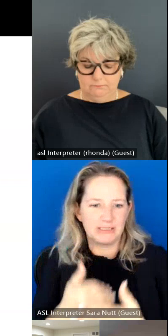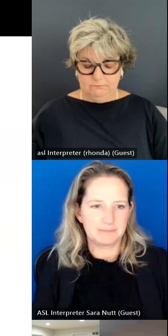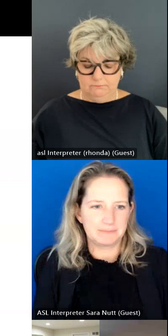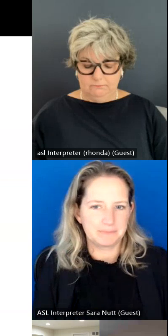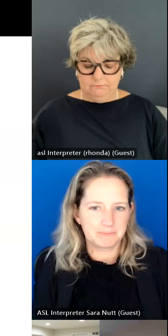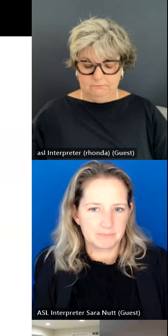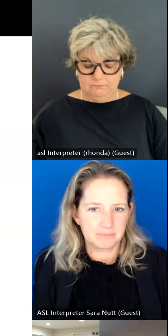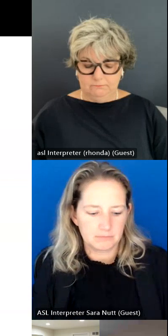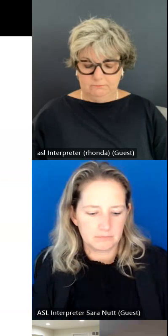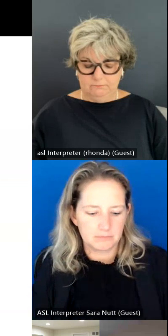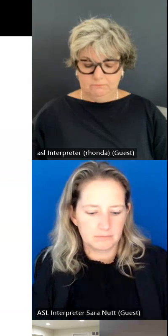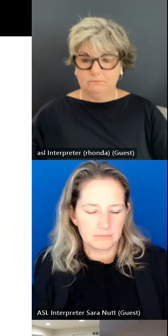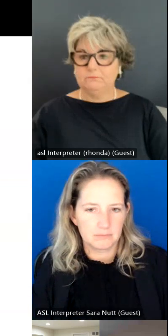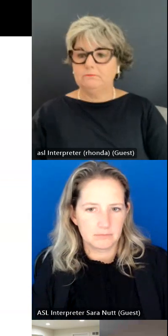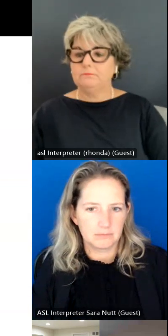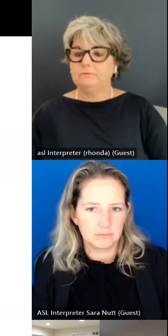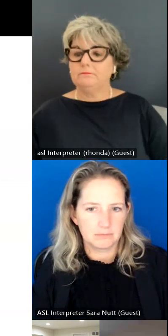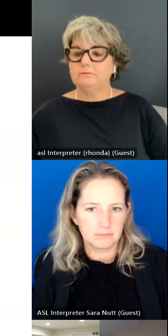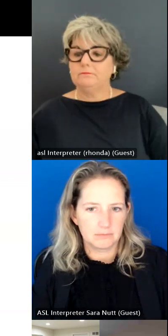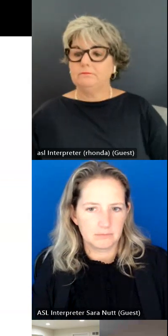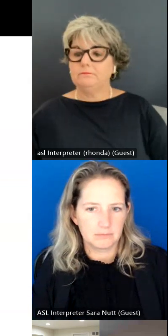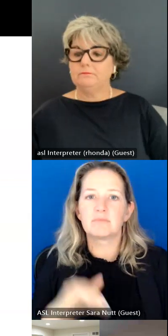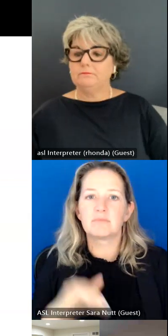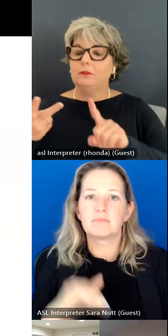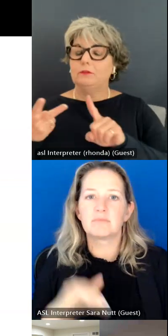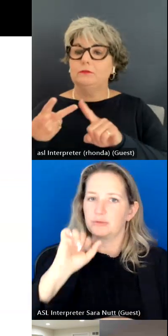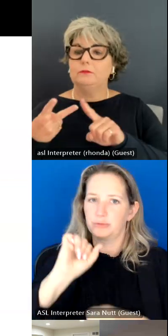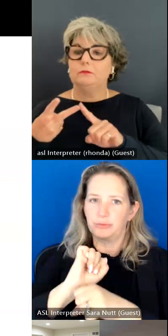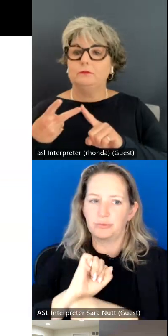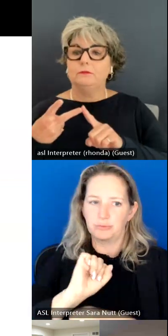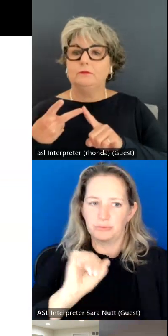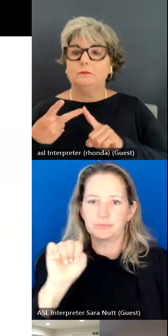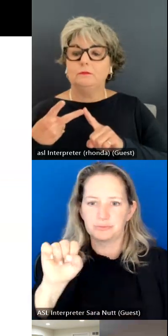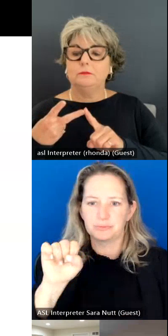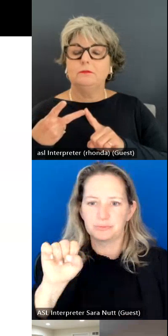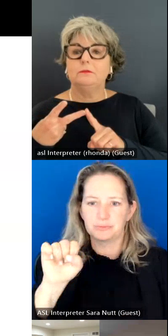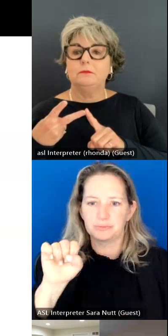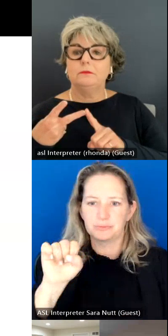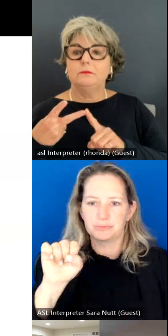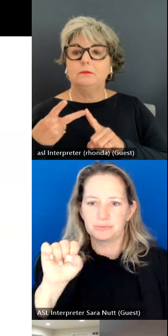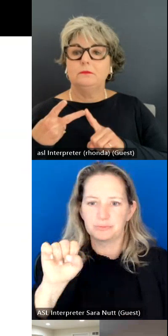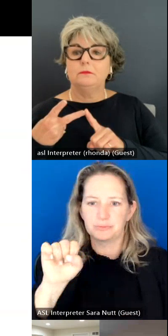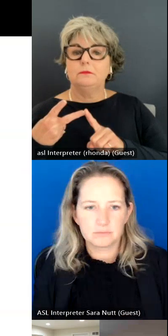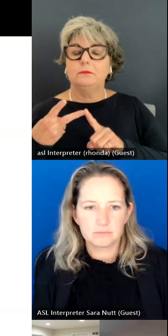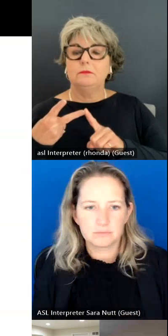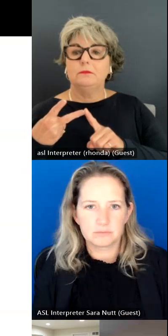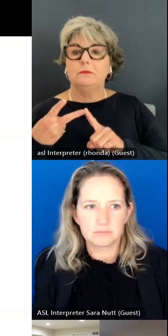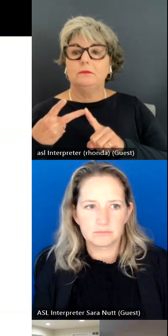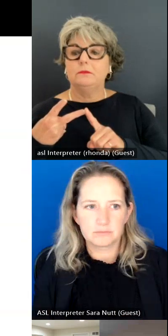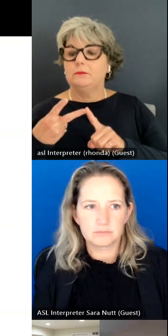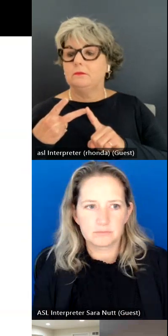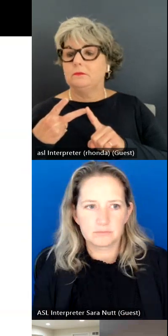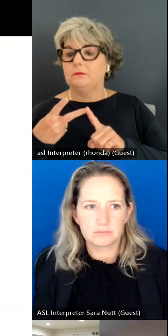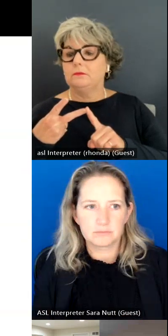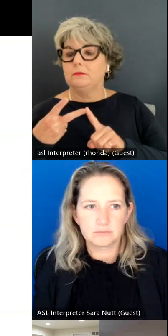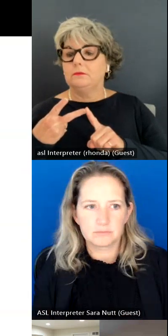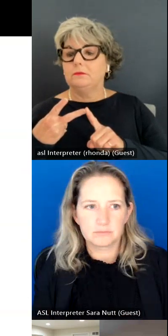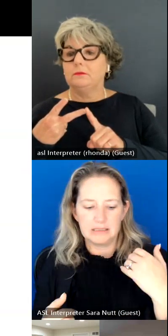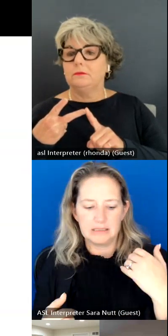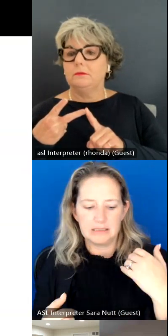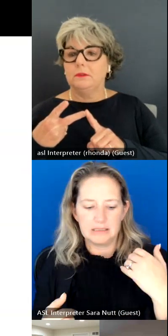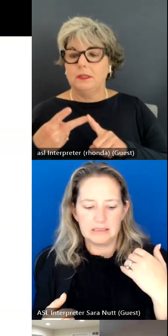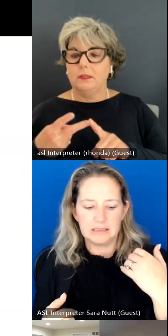that's a good point. That's true. So if you have, well, now technically you can't make obligations